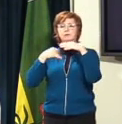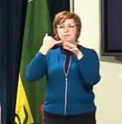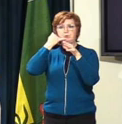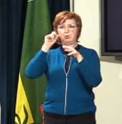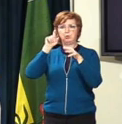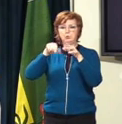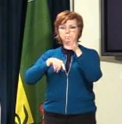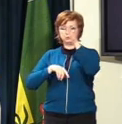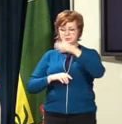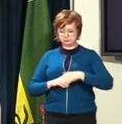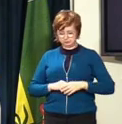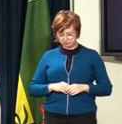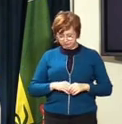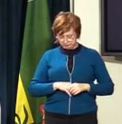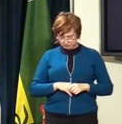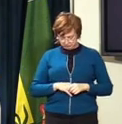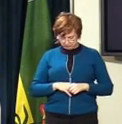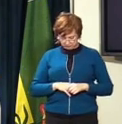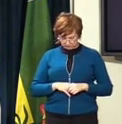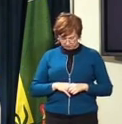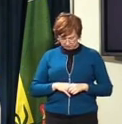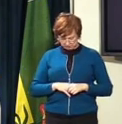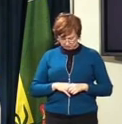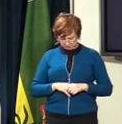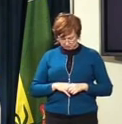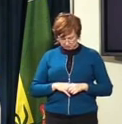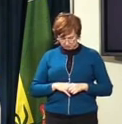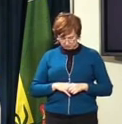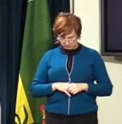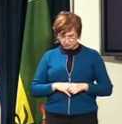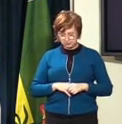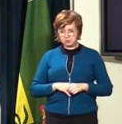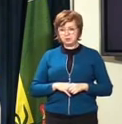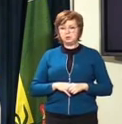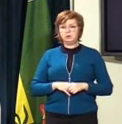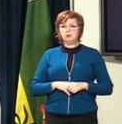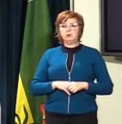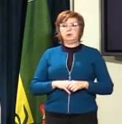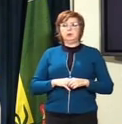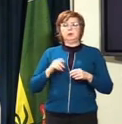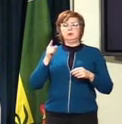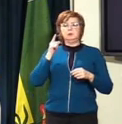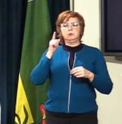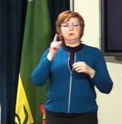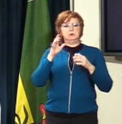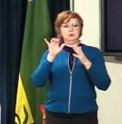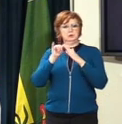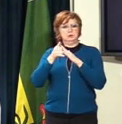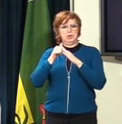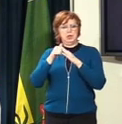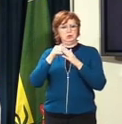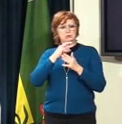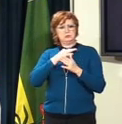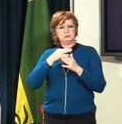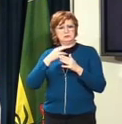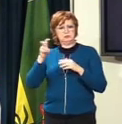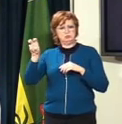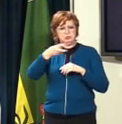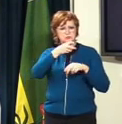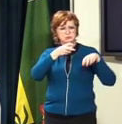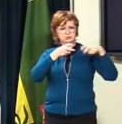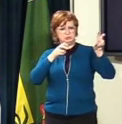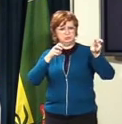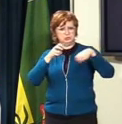you explain what form this deployment is going to take? Is this going to be people in existing facilities, you know, both